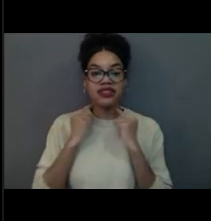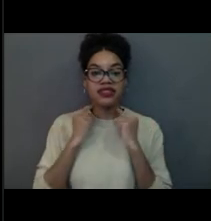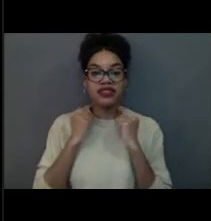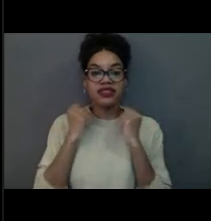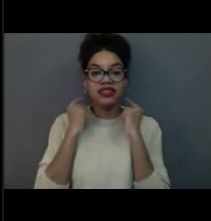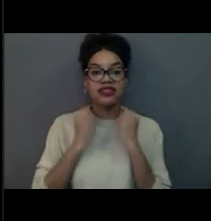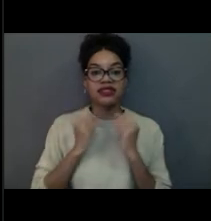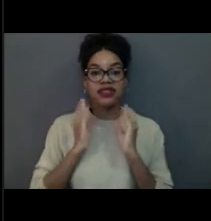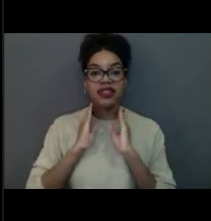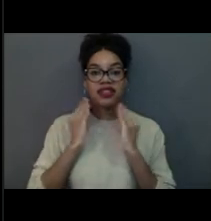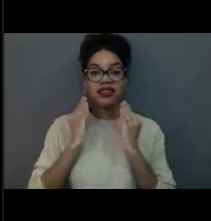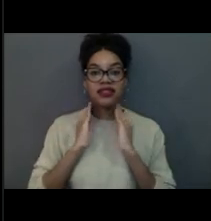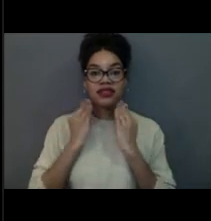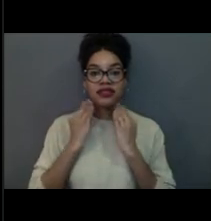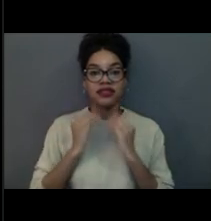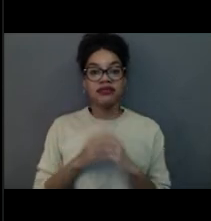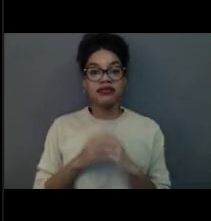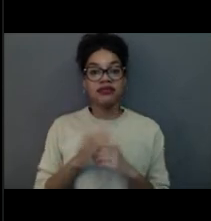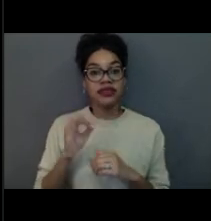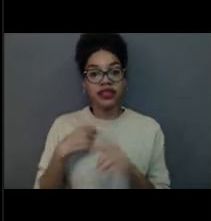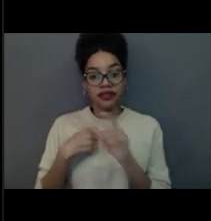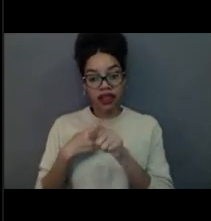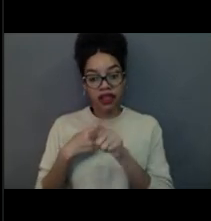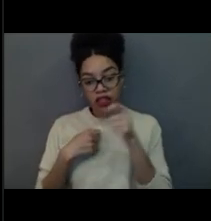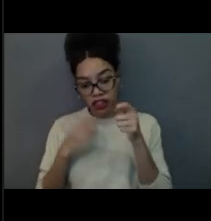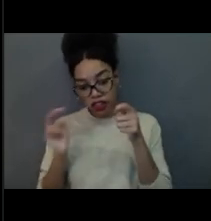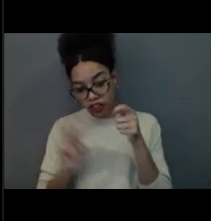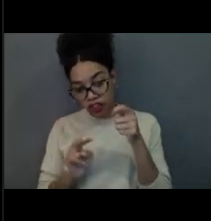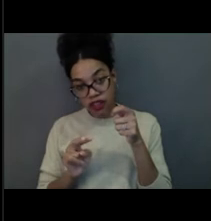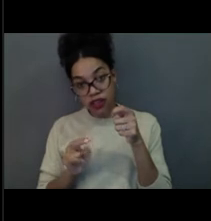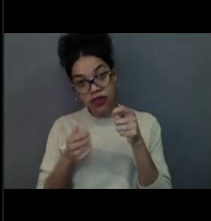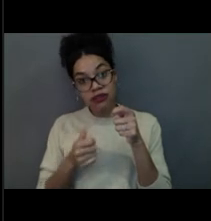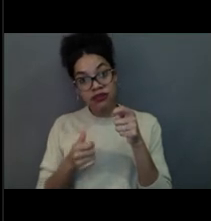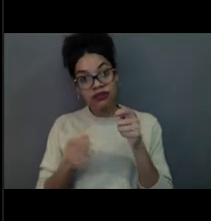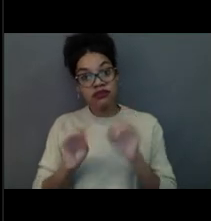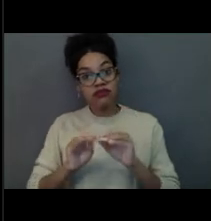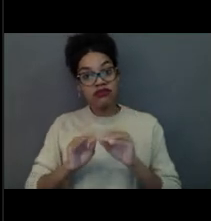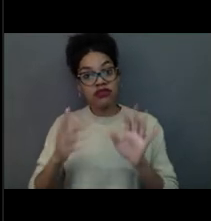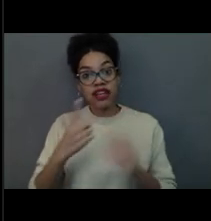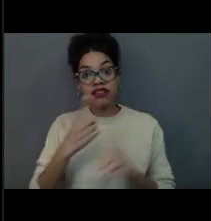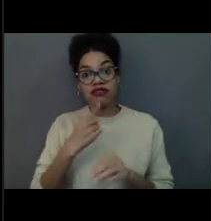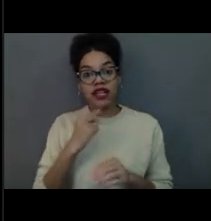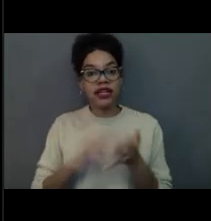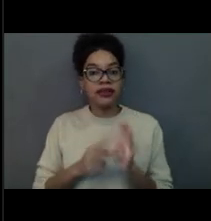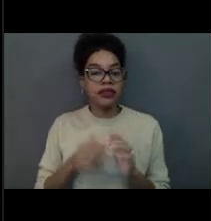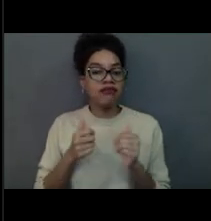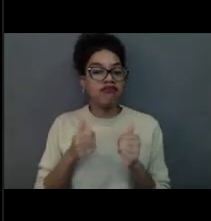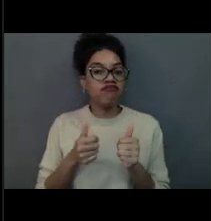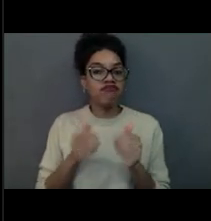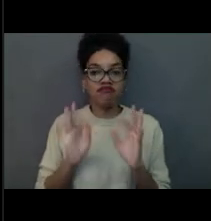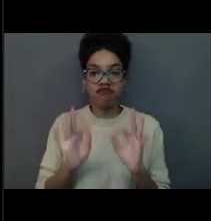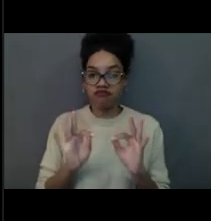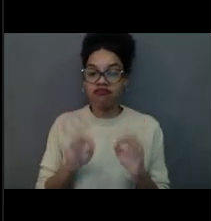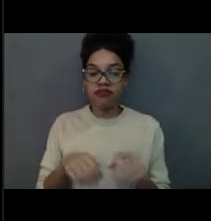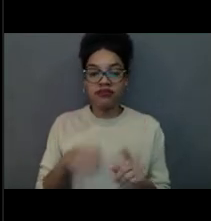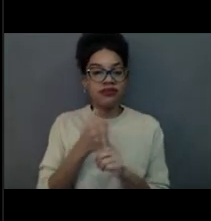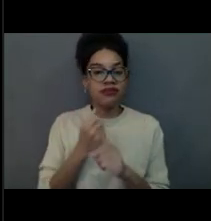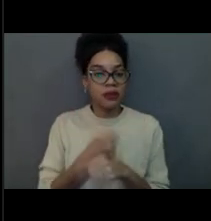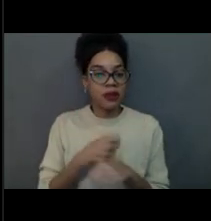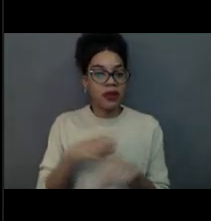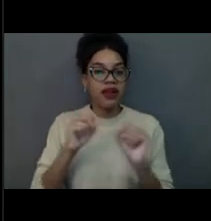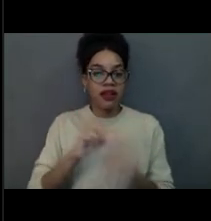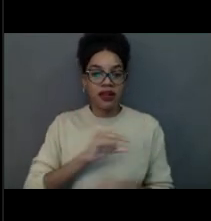quality. If I open up this little gill flap here and the gills are bright red, I know I have a good idea that I have a